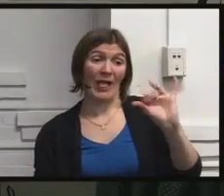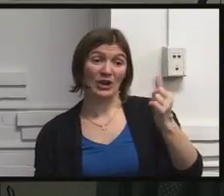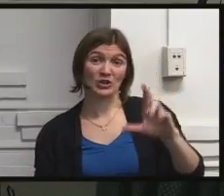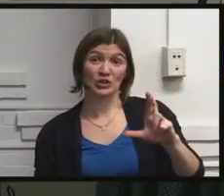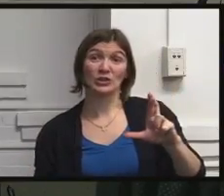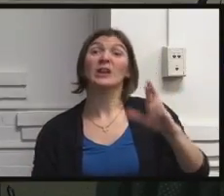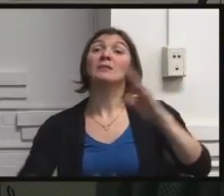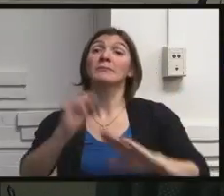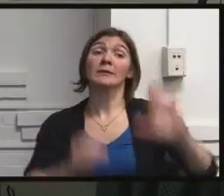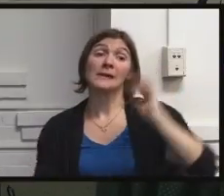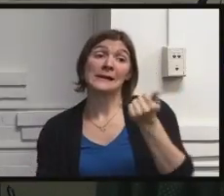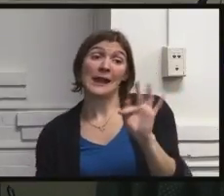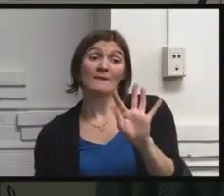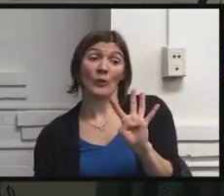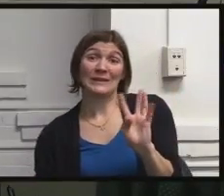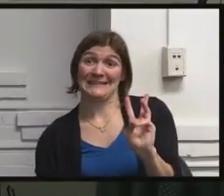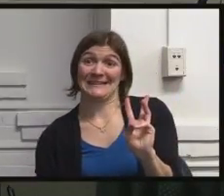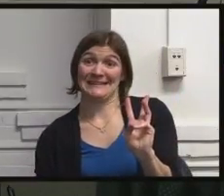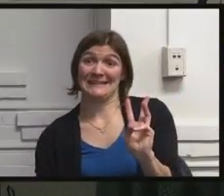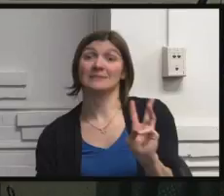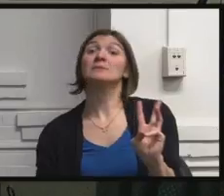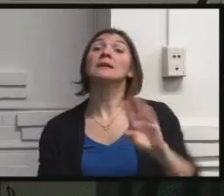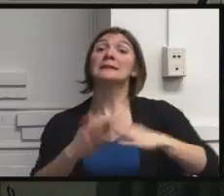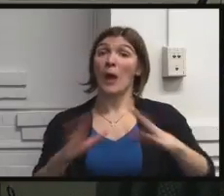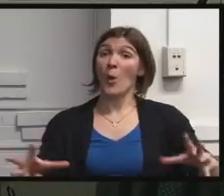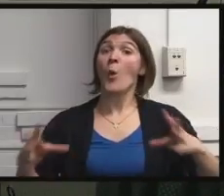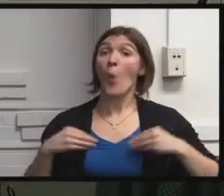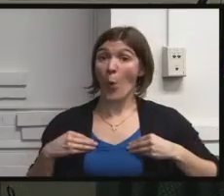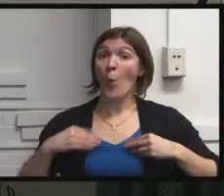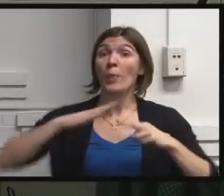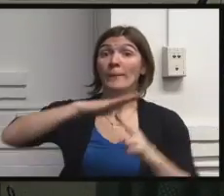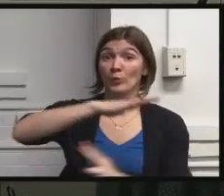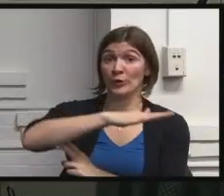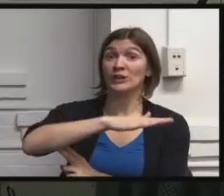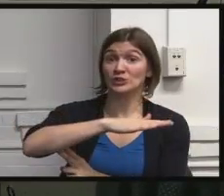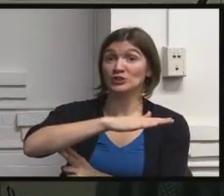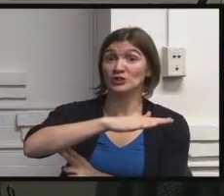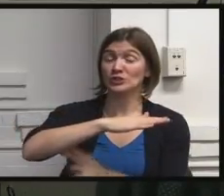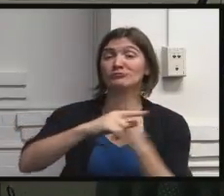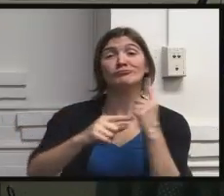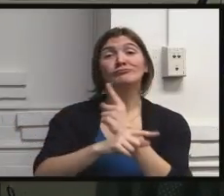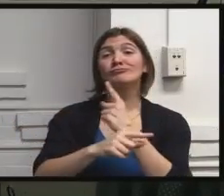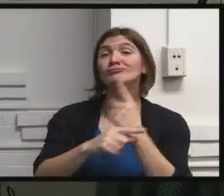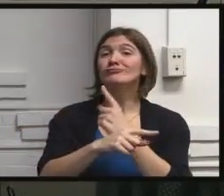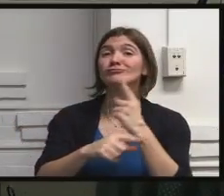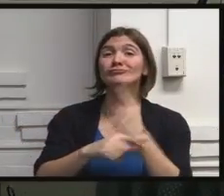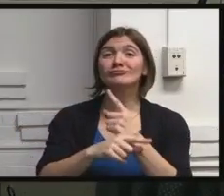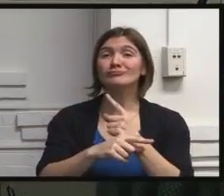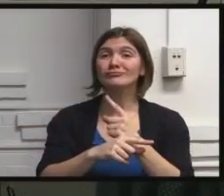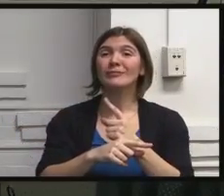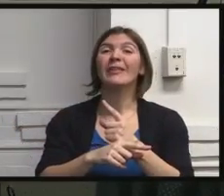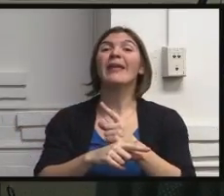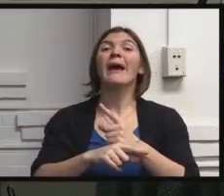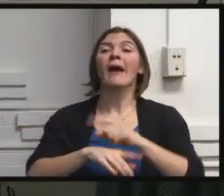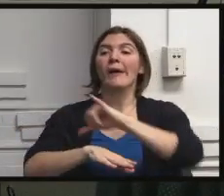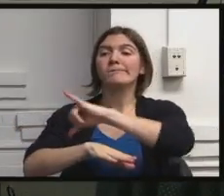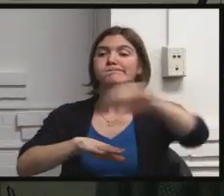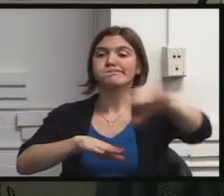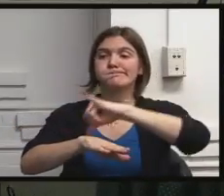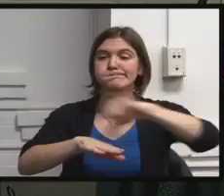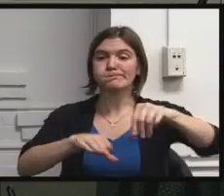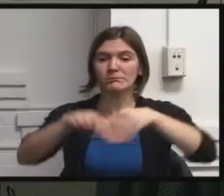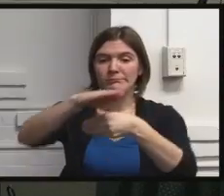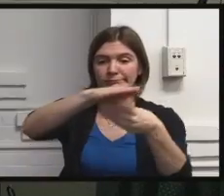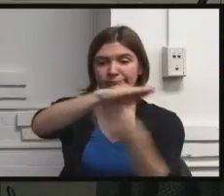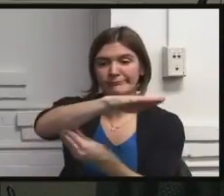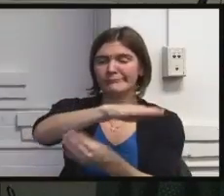built in 1946. It is owned by the town of Brattleboro, and it is one of our typical cast-in-place deck on roll beams, very